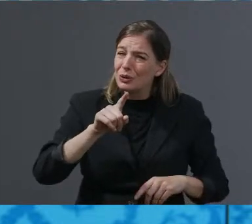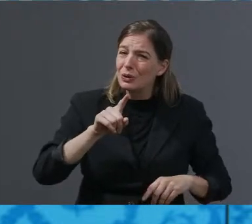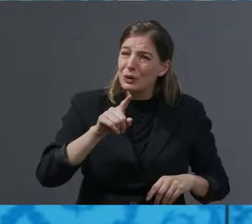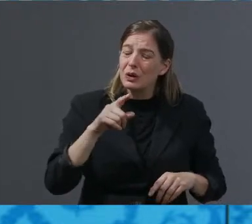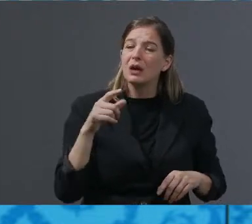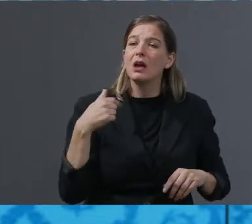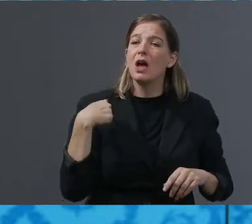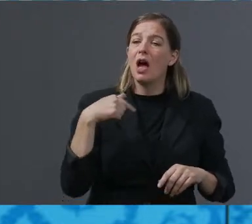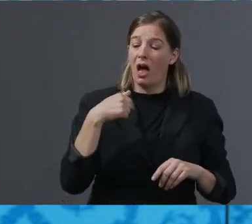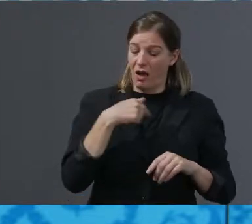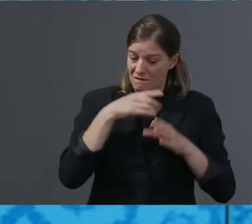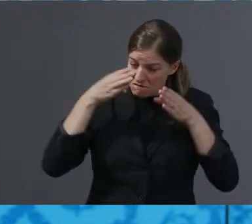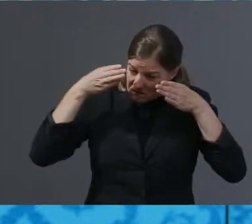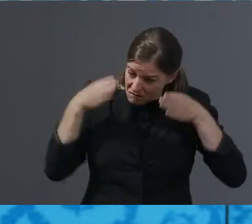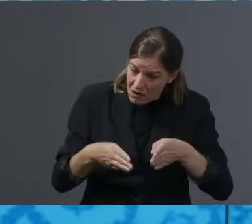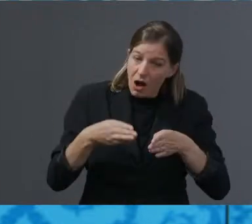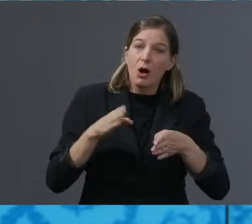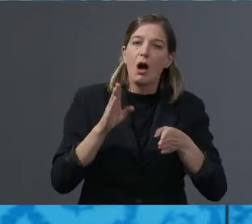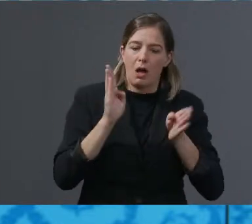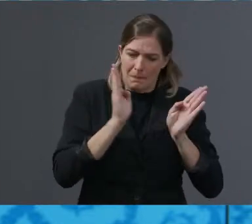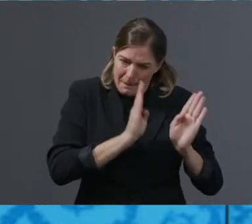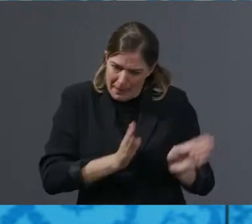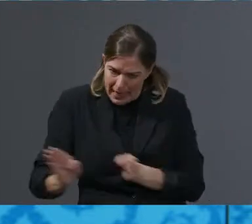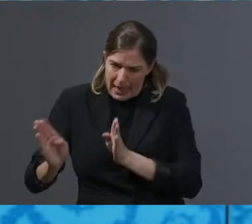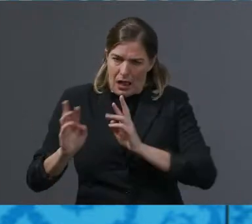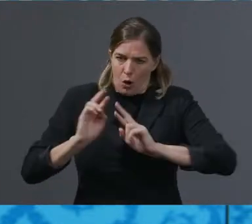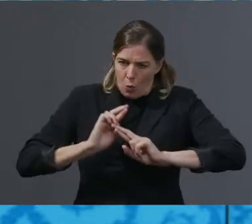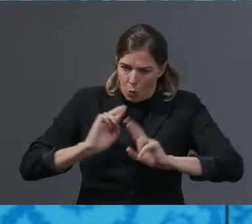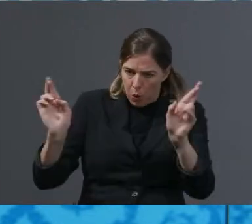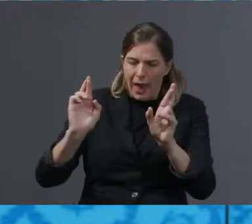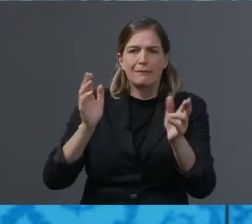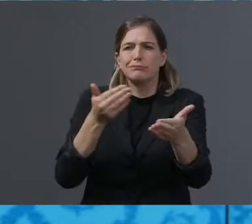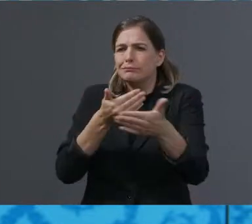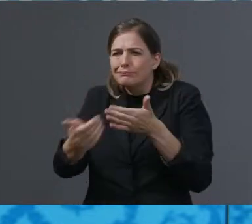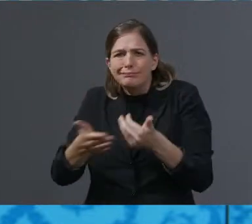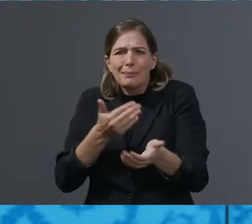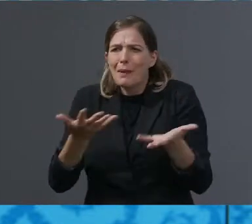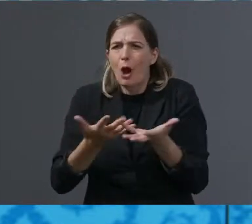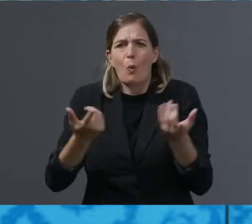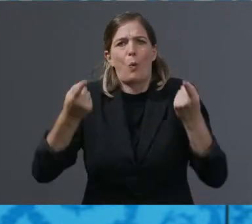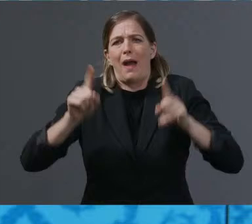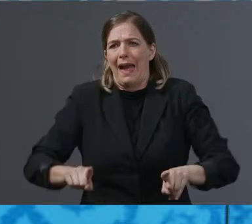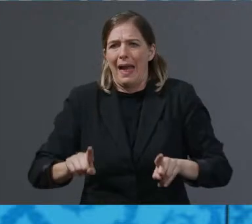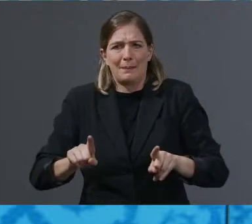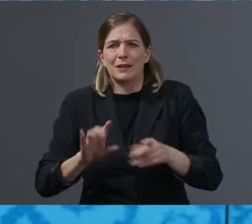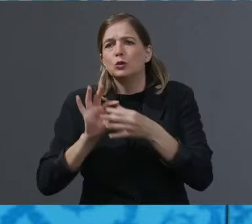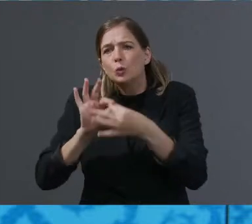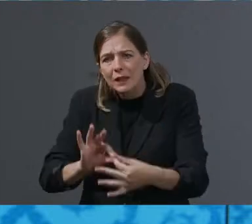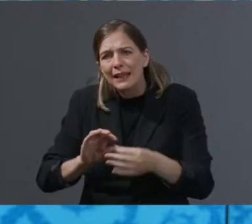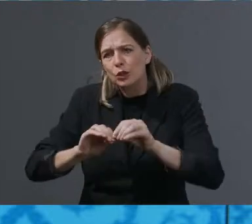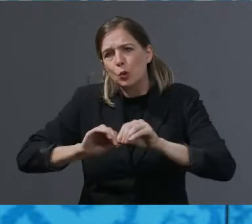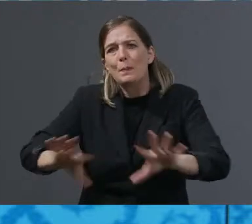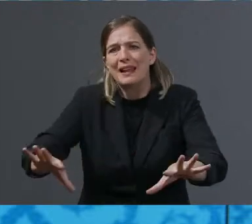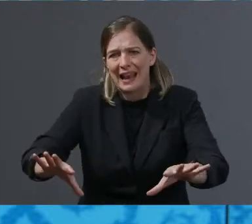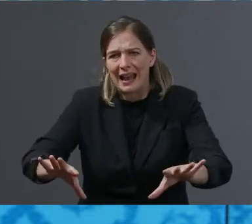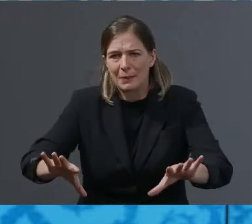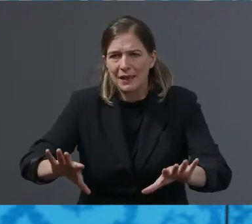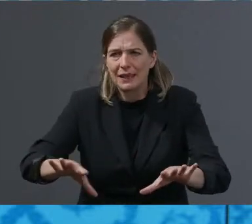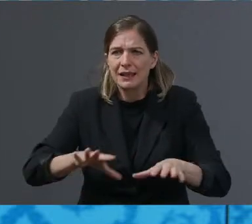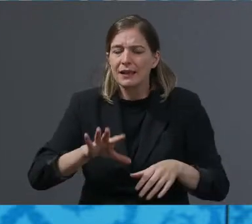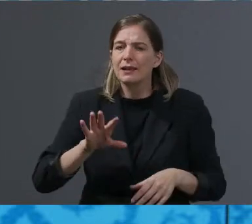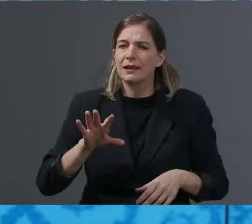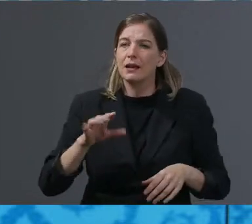come what may in a pandemic. We've not seen a worst-case scenario. We're prepared today but